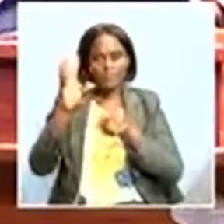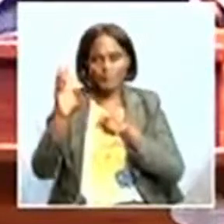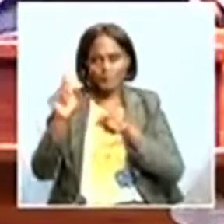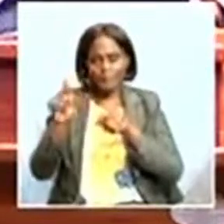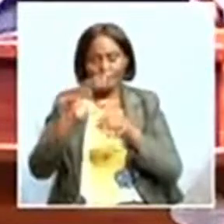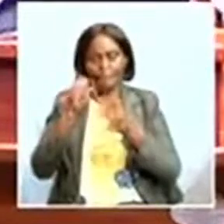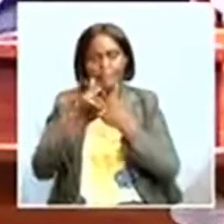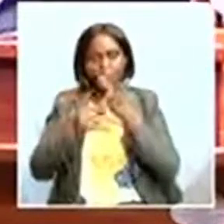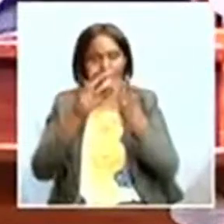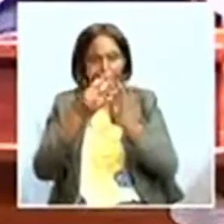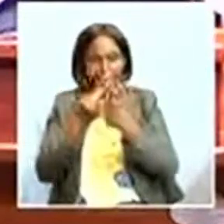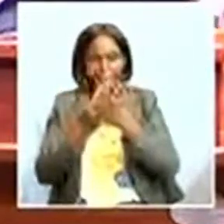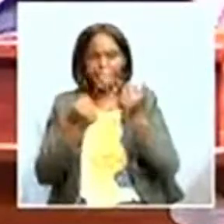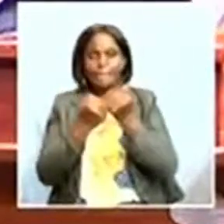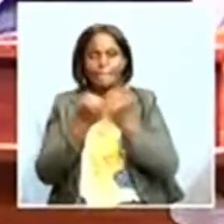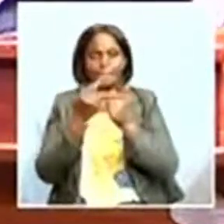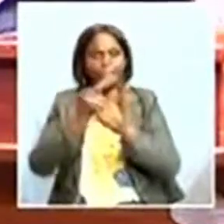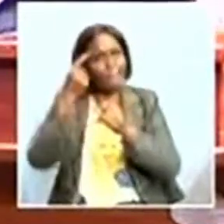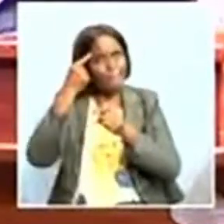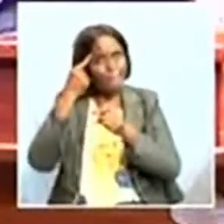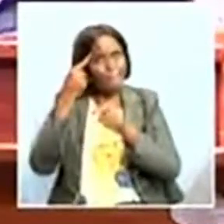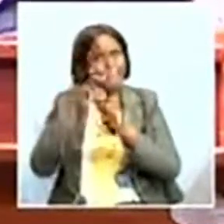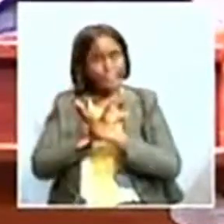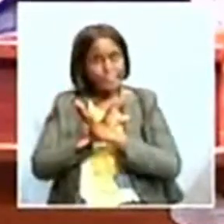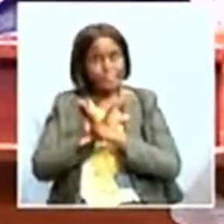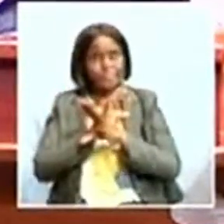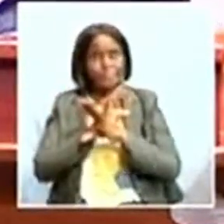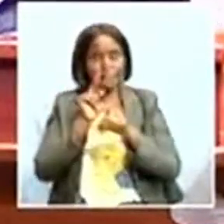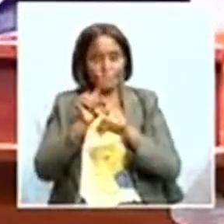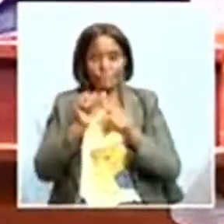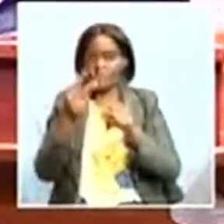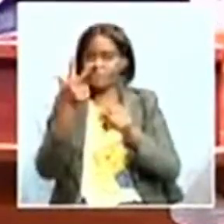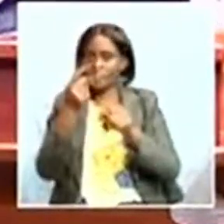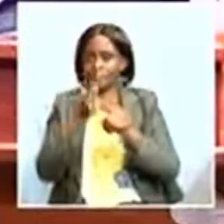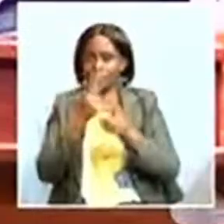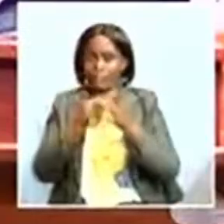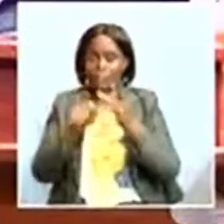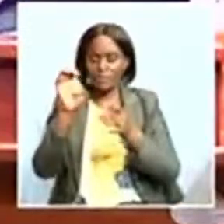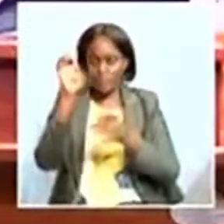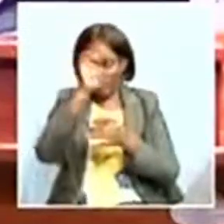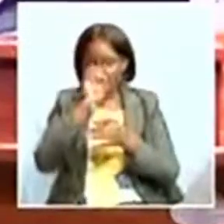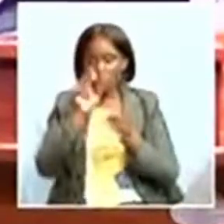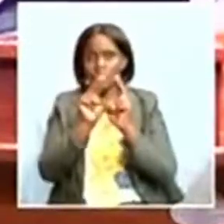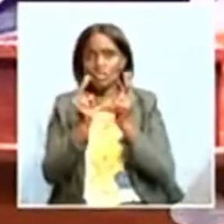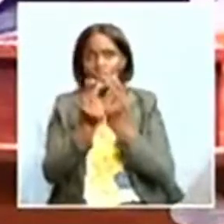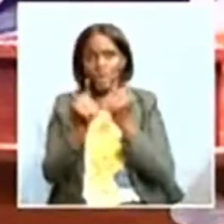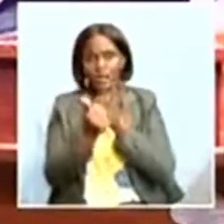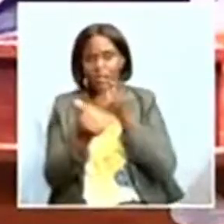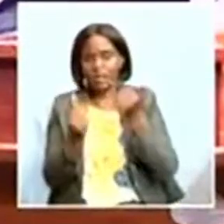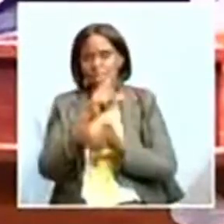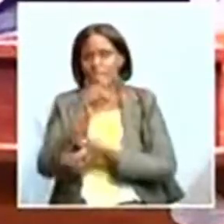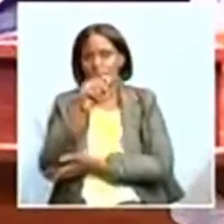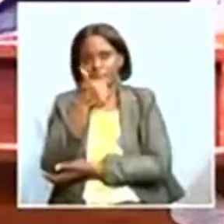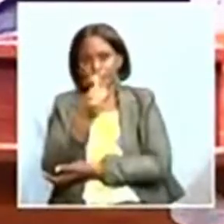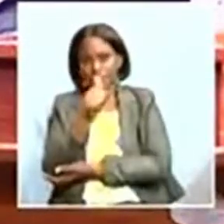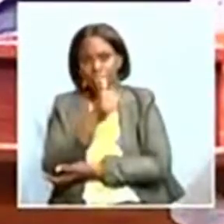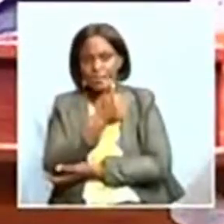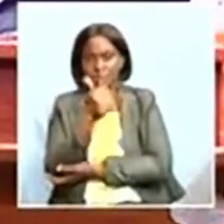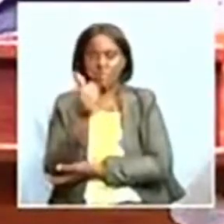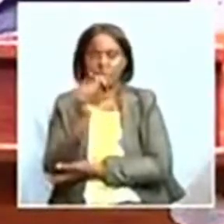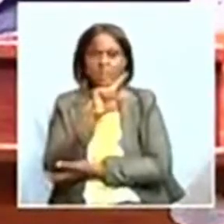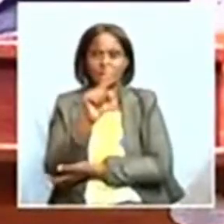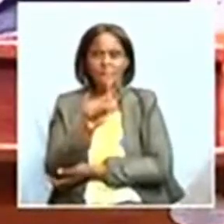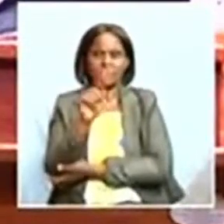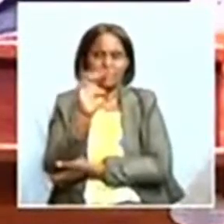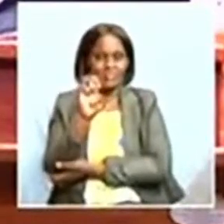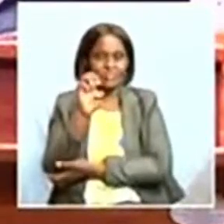56 are funded by the government of the Republic of Zambia, 3 by the European Union, and 110 under the Zambia